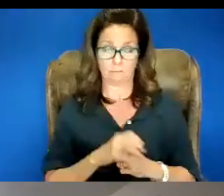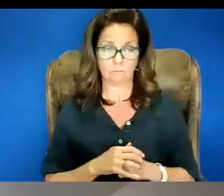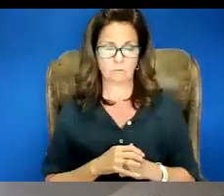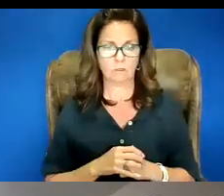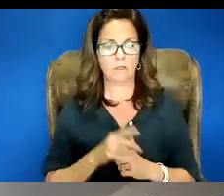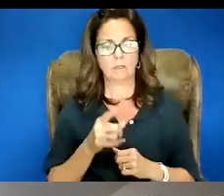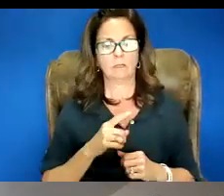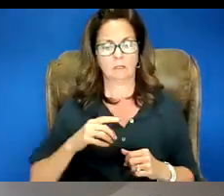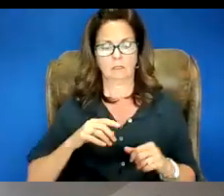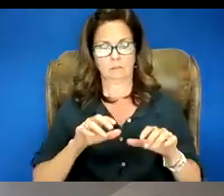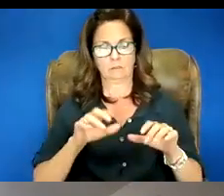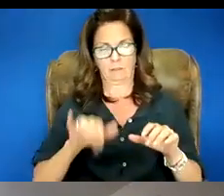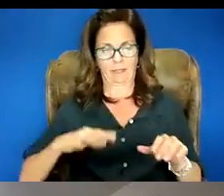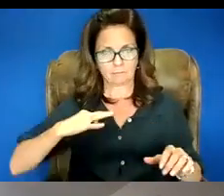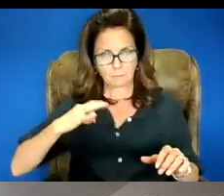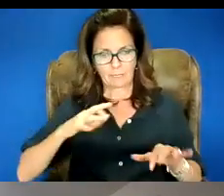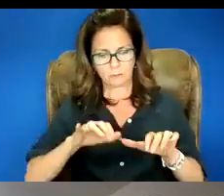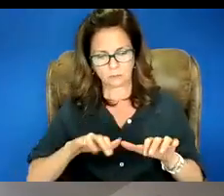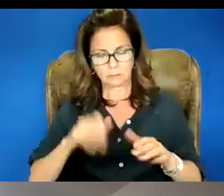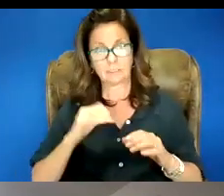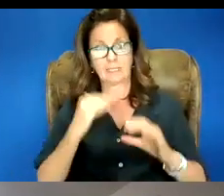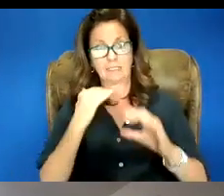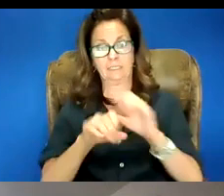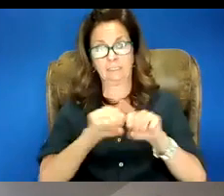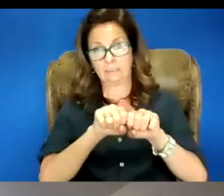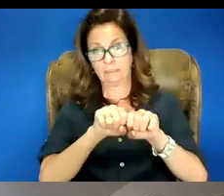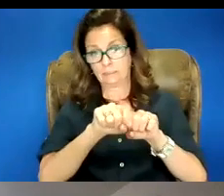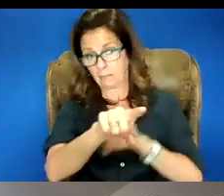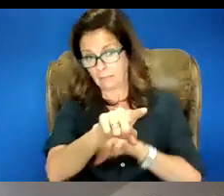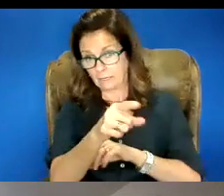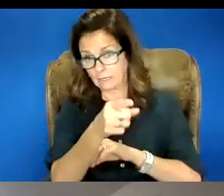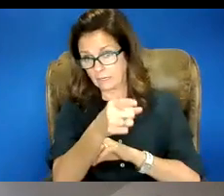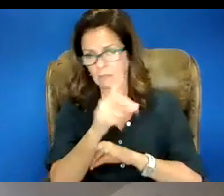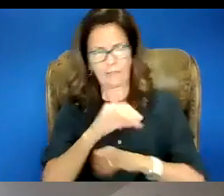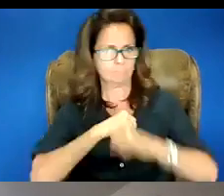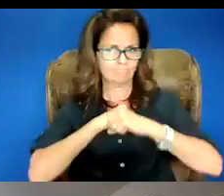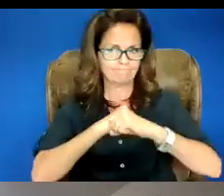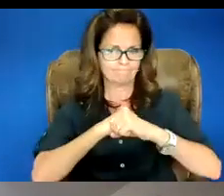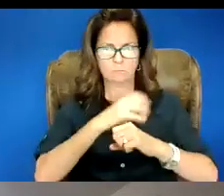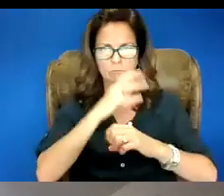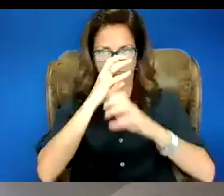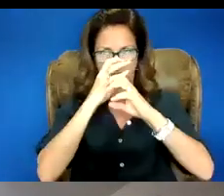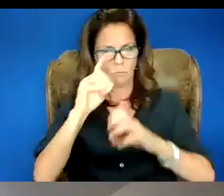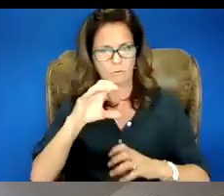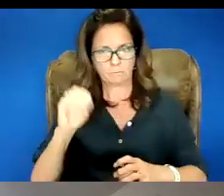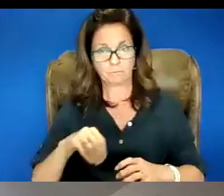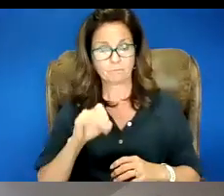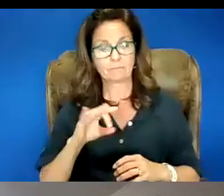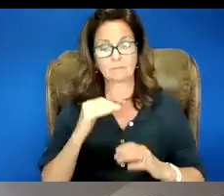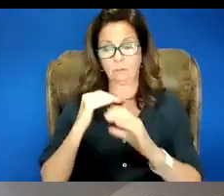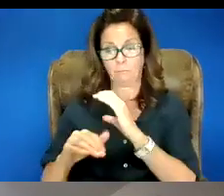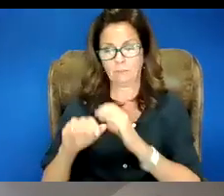link, that's entirely secure. And if you send something to the wellness inbox, of